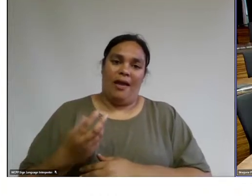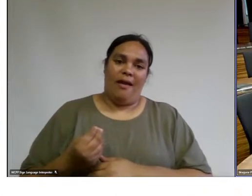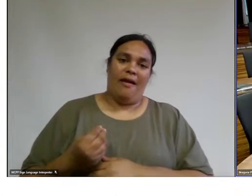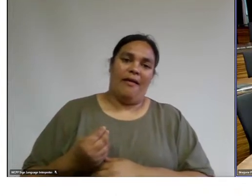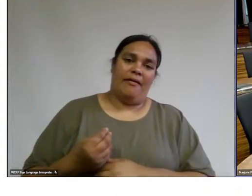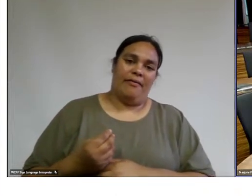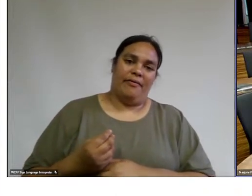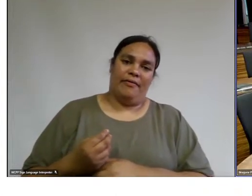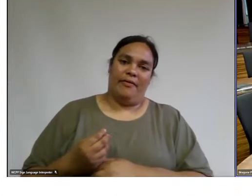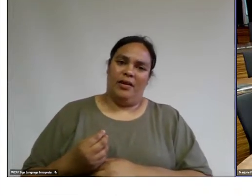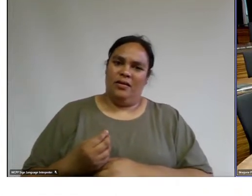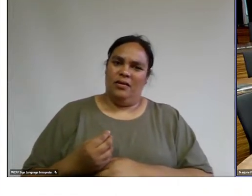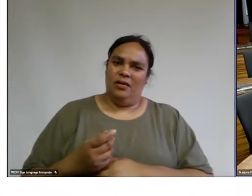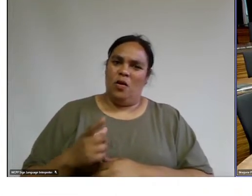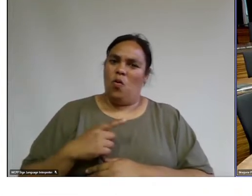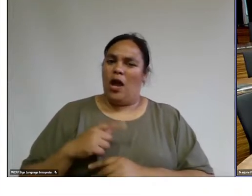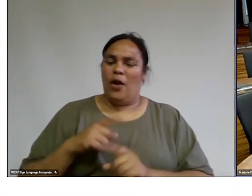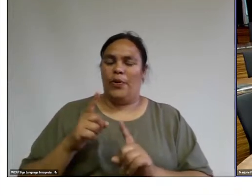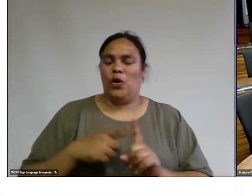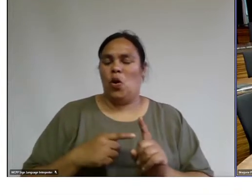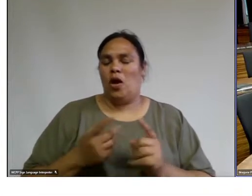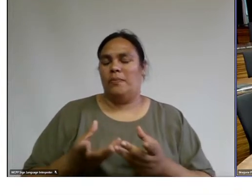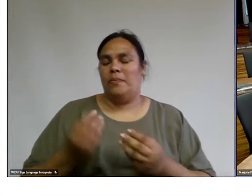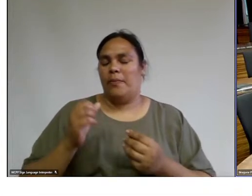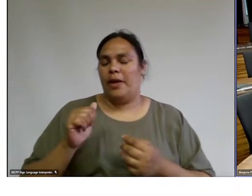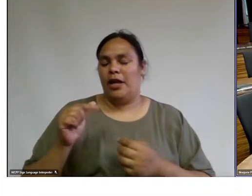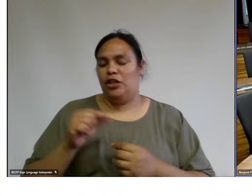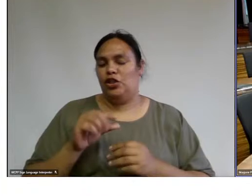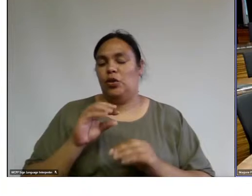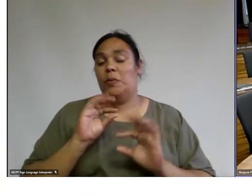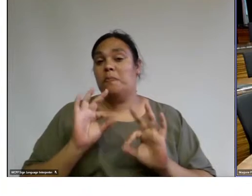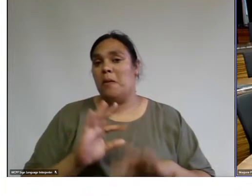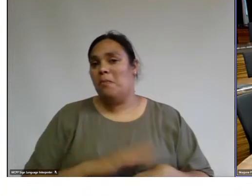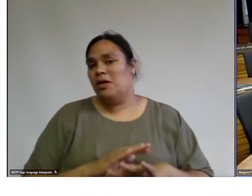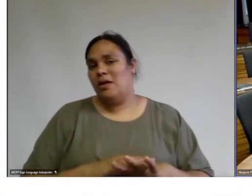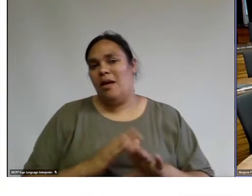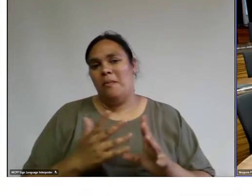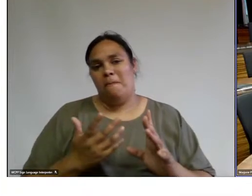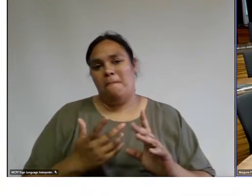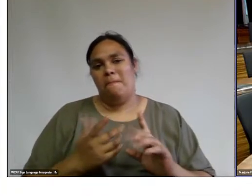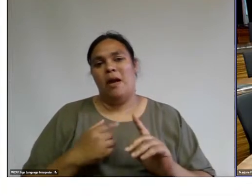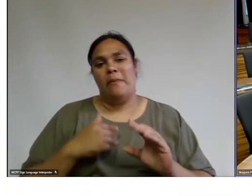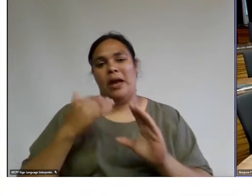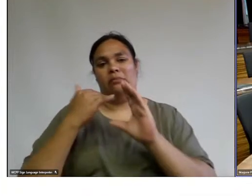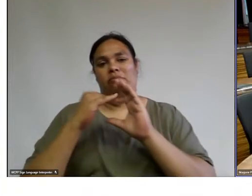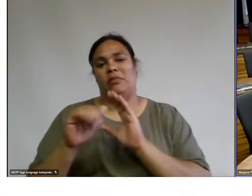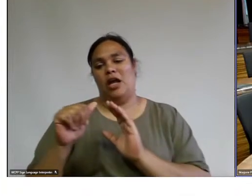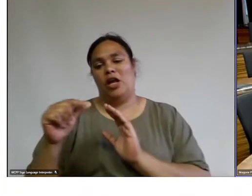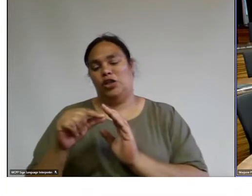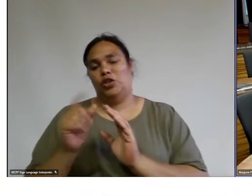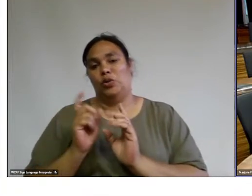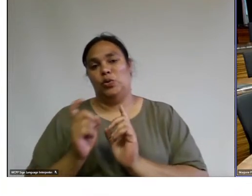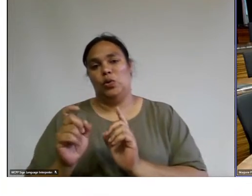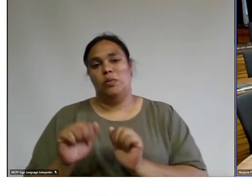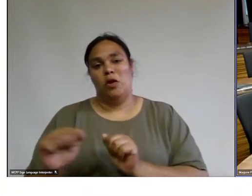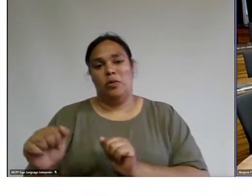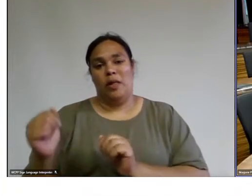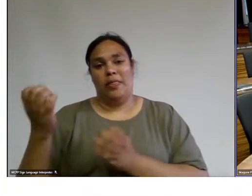that regard, why we couldn't get to the AG on time. The latest email we sent to the AG was 3 minutes past 12 that